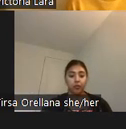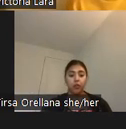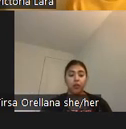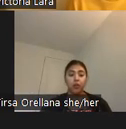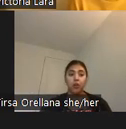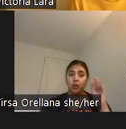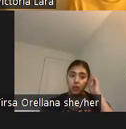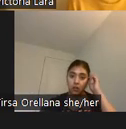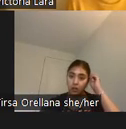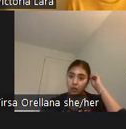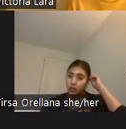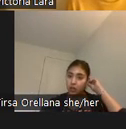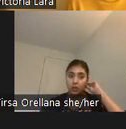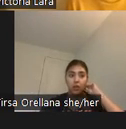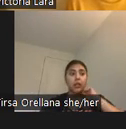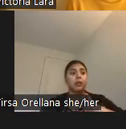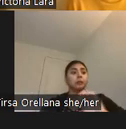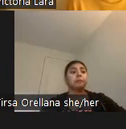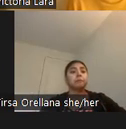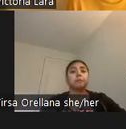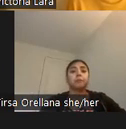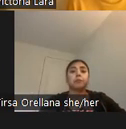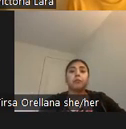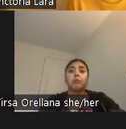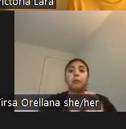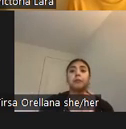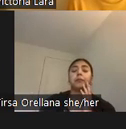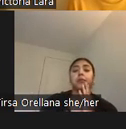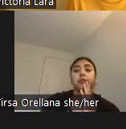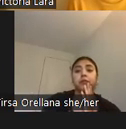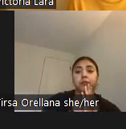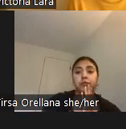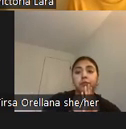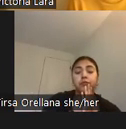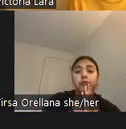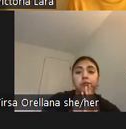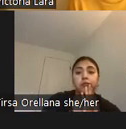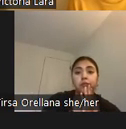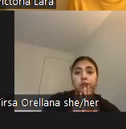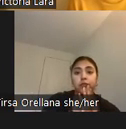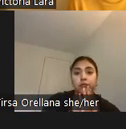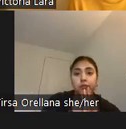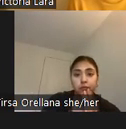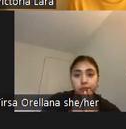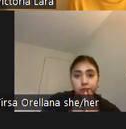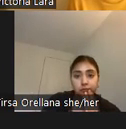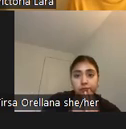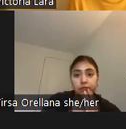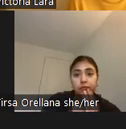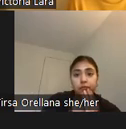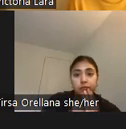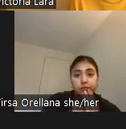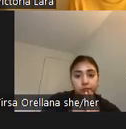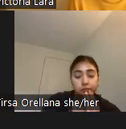will move to that later. We will have a Spanish language interpretation and ASL interpretation available